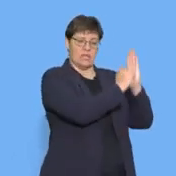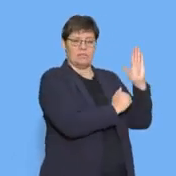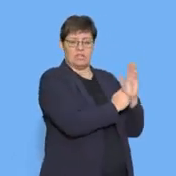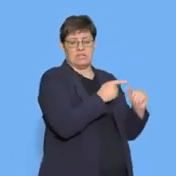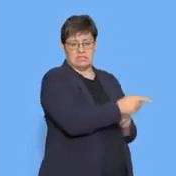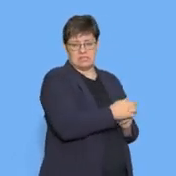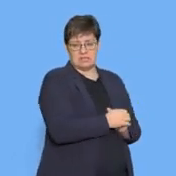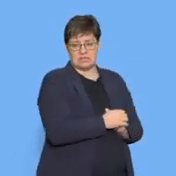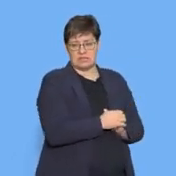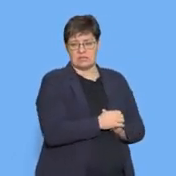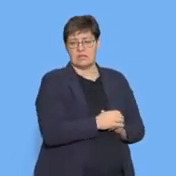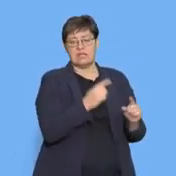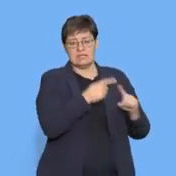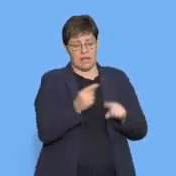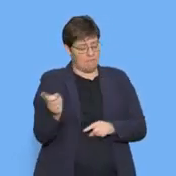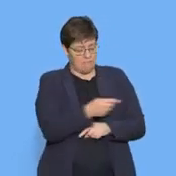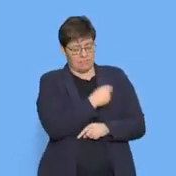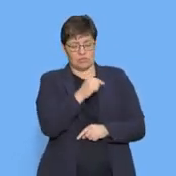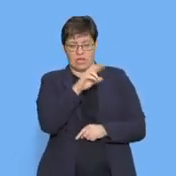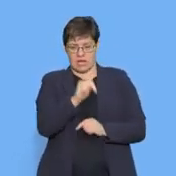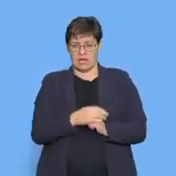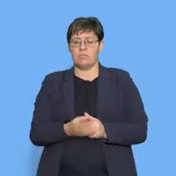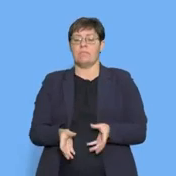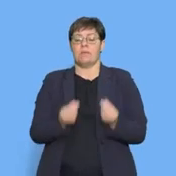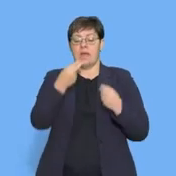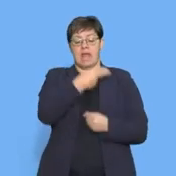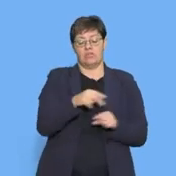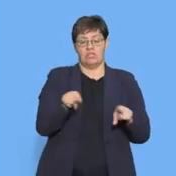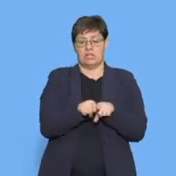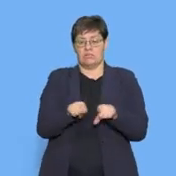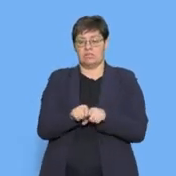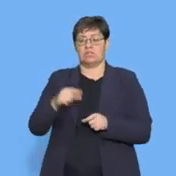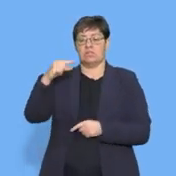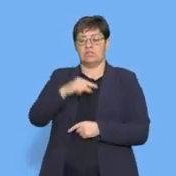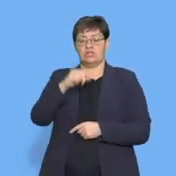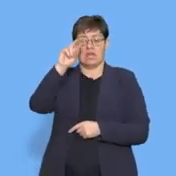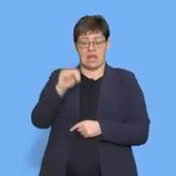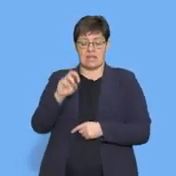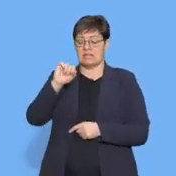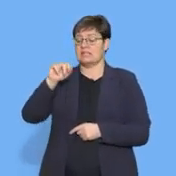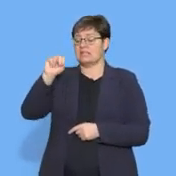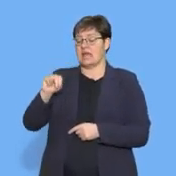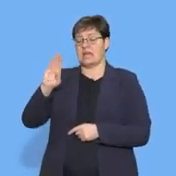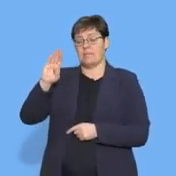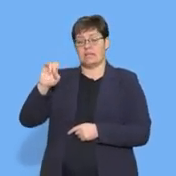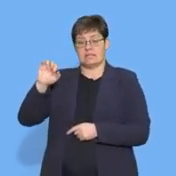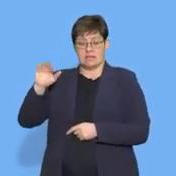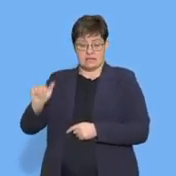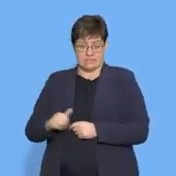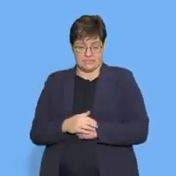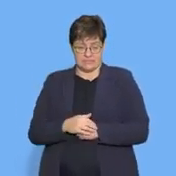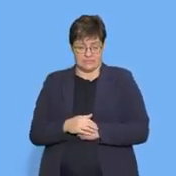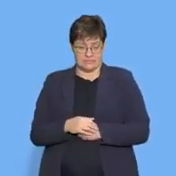we make h the subject of the formula, just multiply throughout by gn. So we're going to get h is equal to gn times sine